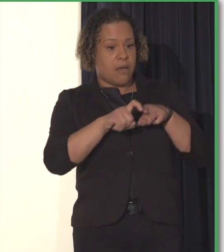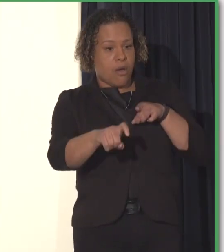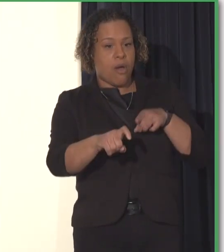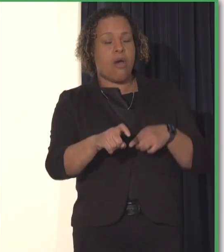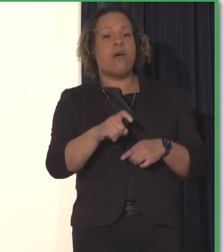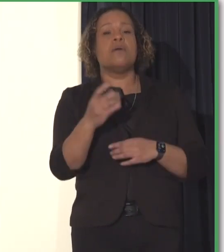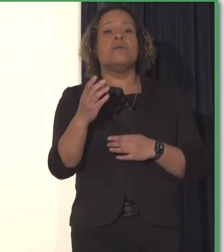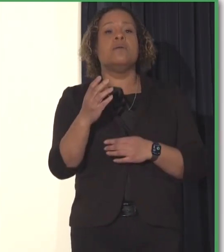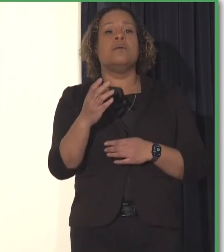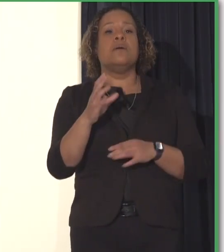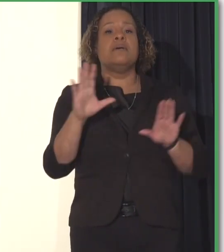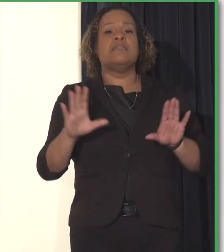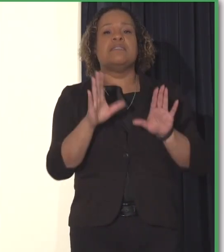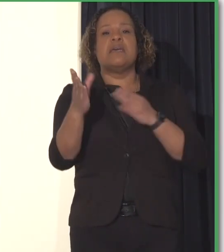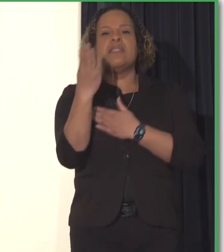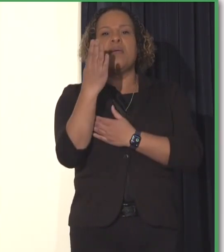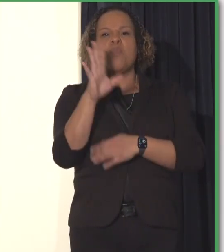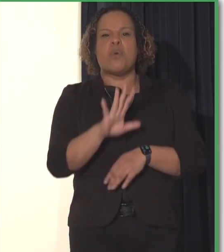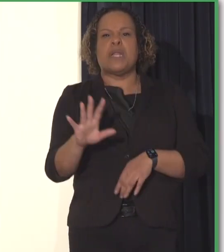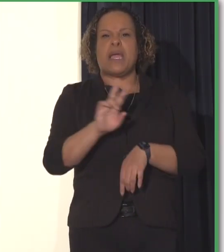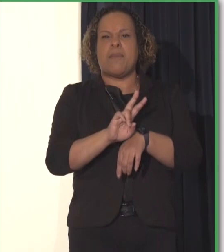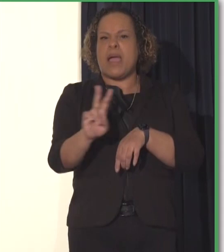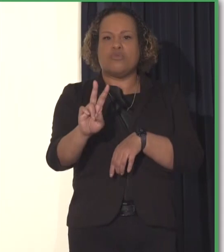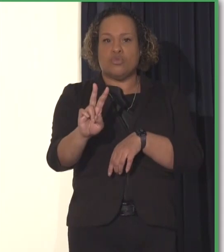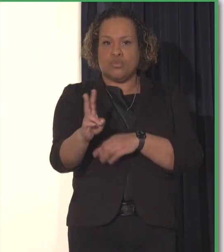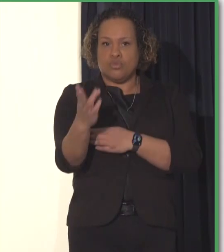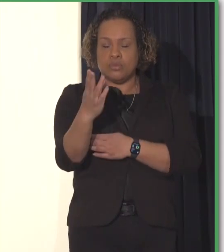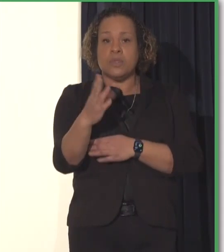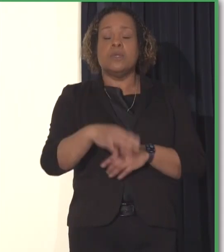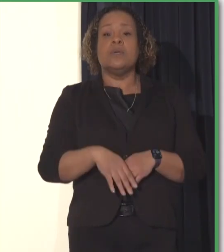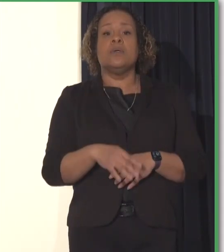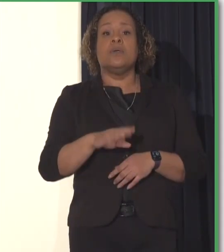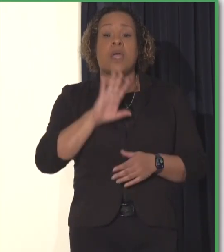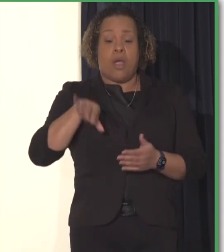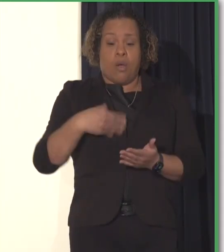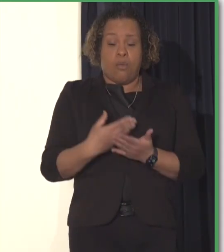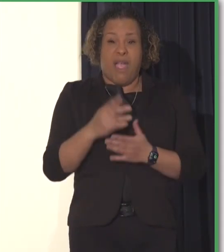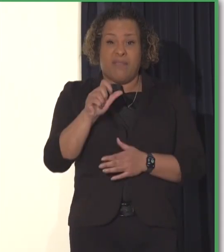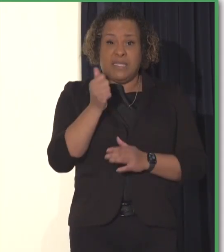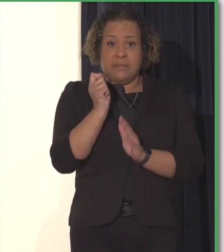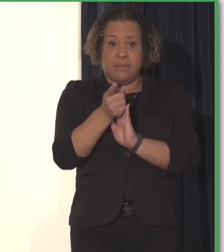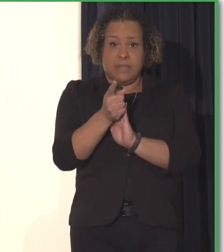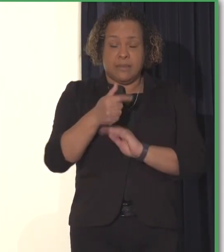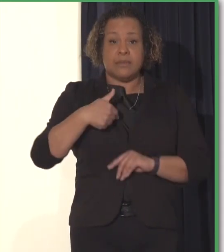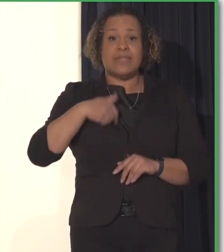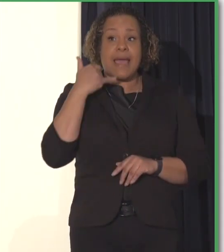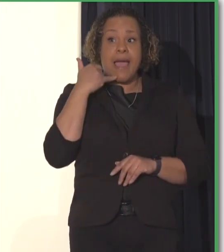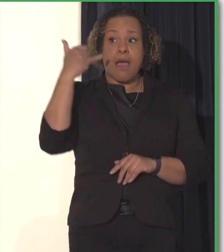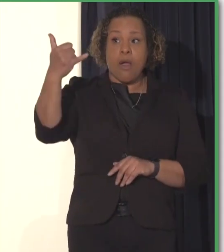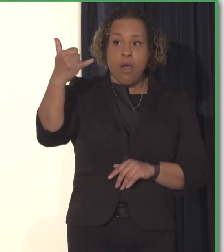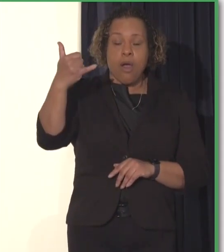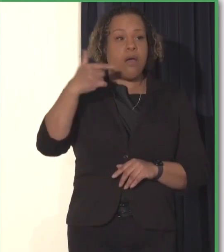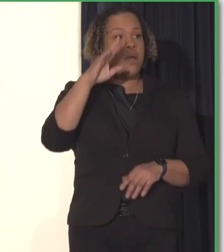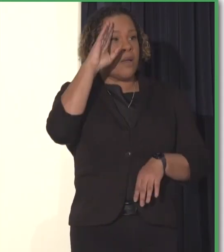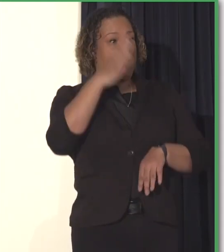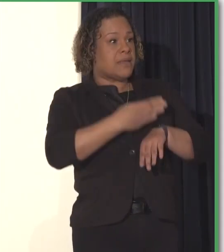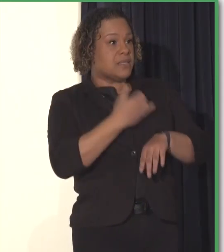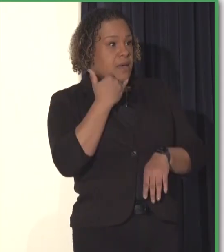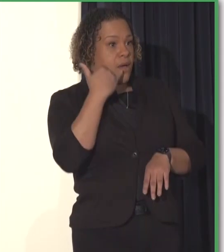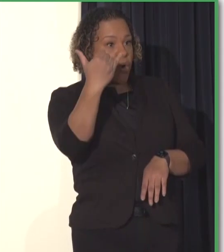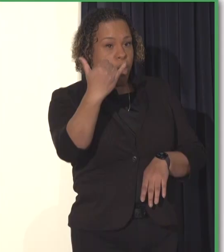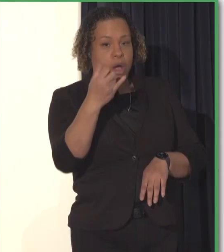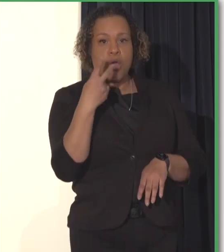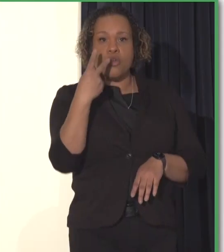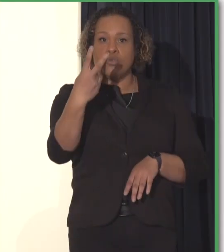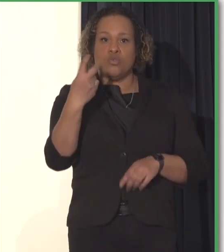about 2 o'clock, and they were there within 10 minutes. I called, and then he called. There were 2 scout cars. They were